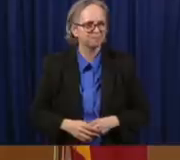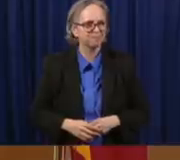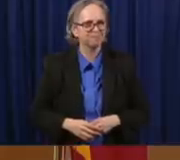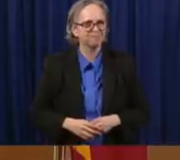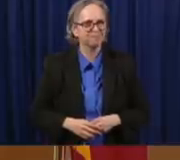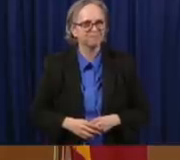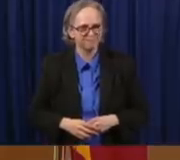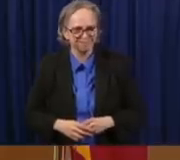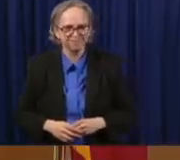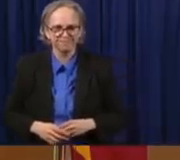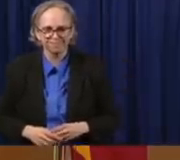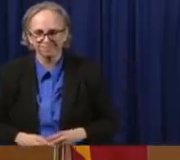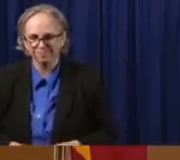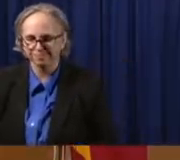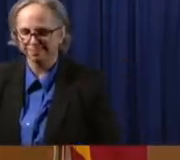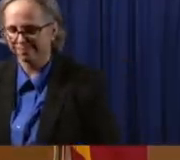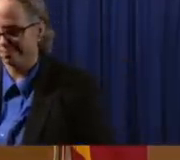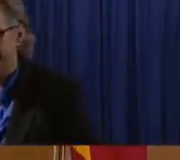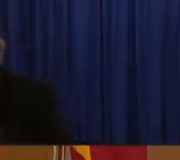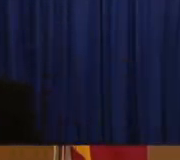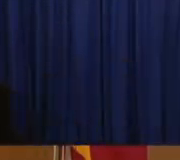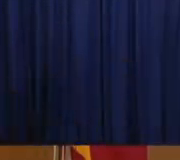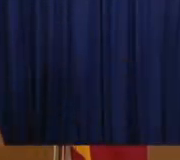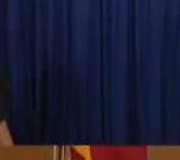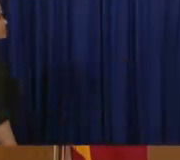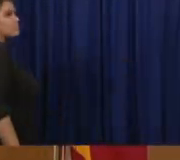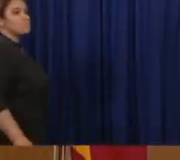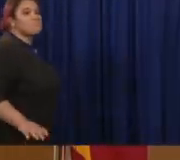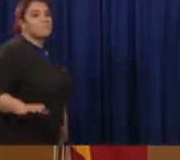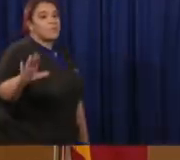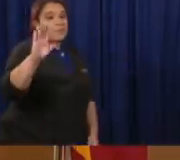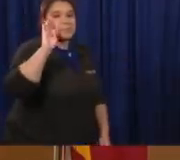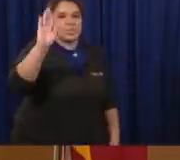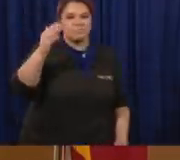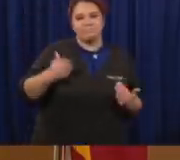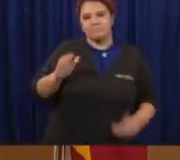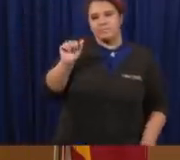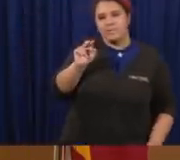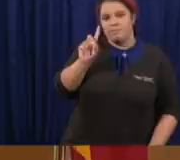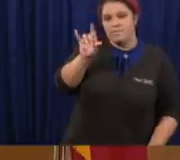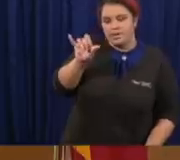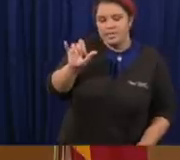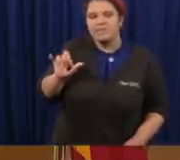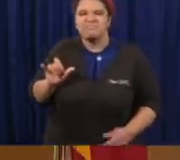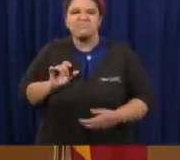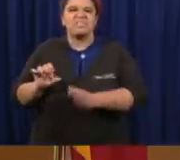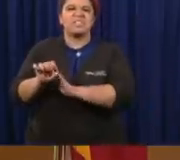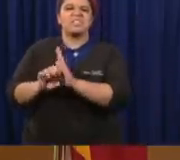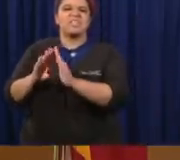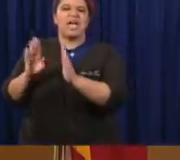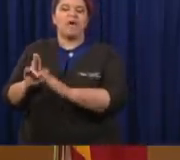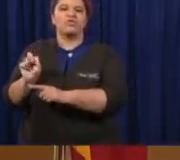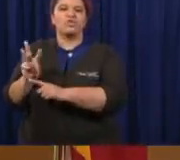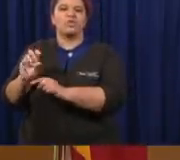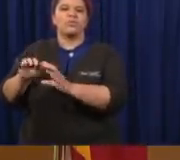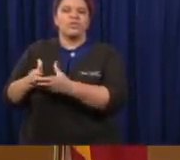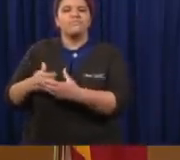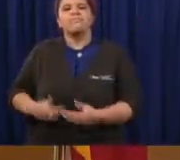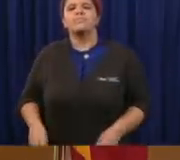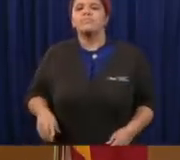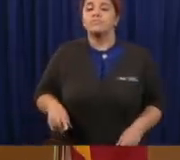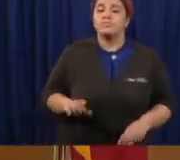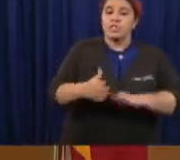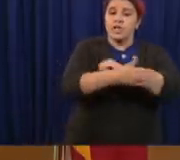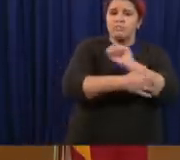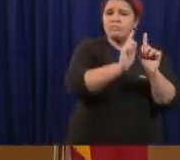Hi, Andy Chow with Ohio Public Radio and Television, State House News Bureau. In other countries, we're seeing the use of contact tracing mobile apps, and then